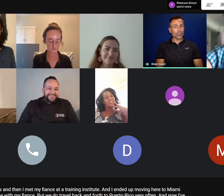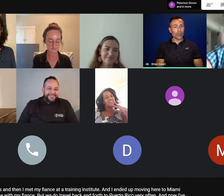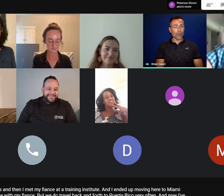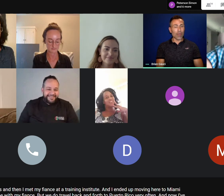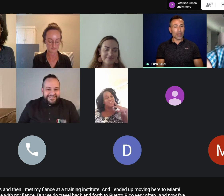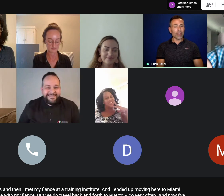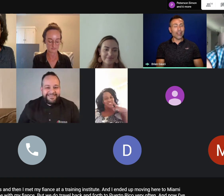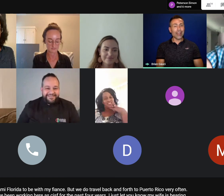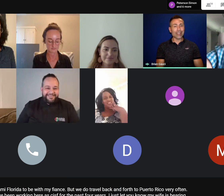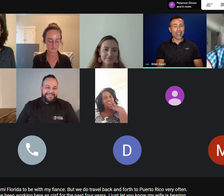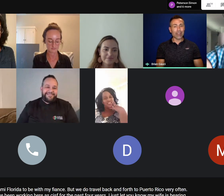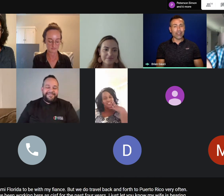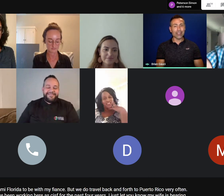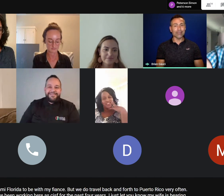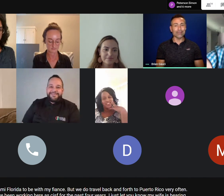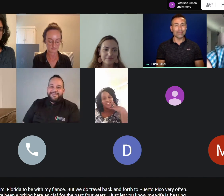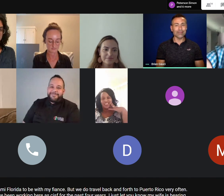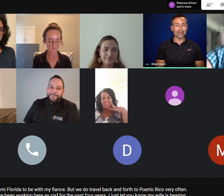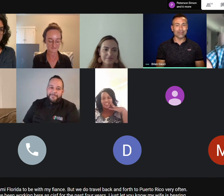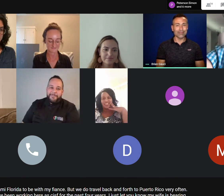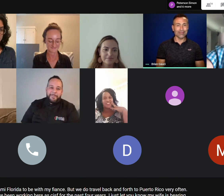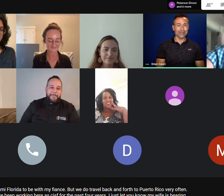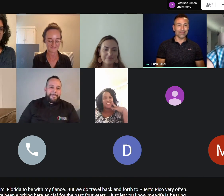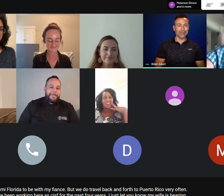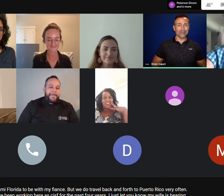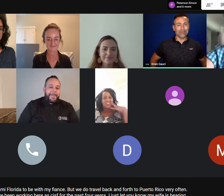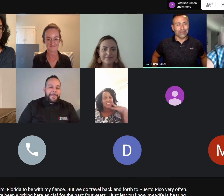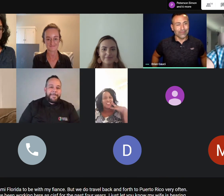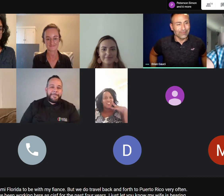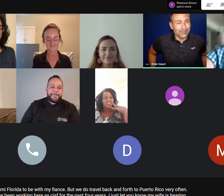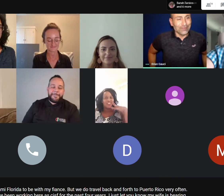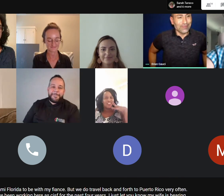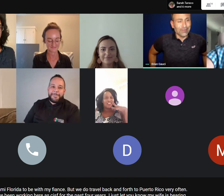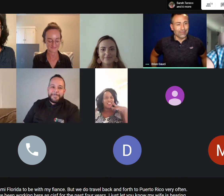over to Mariela and Katerina.